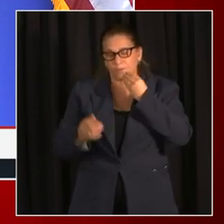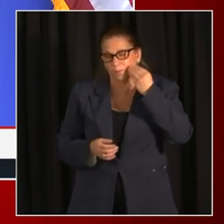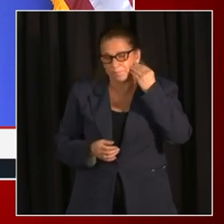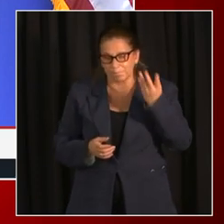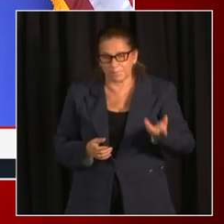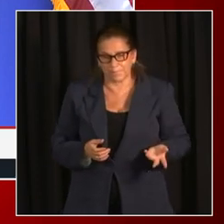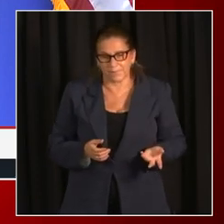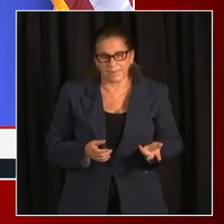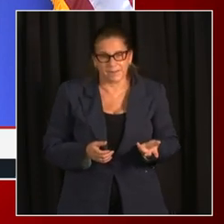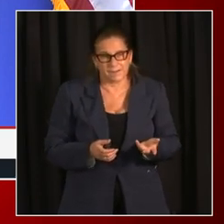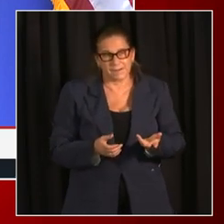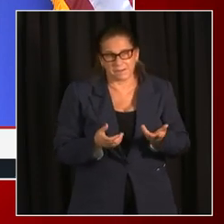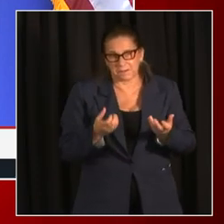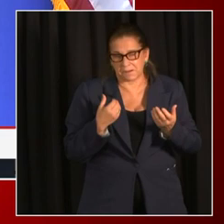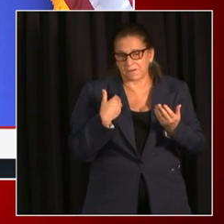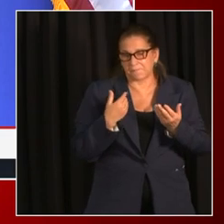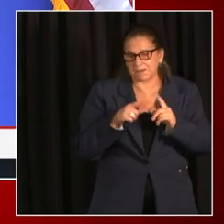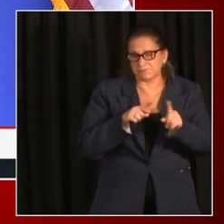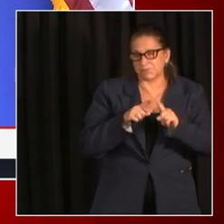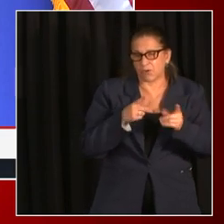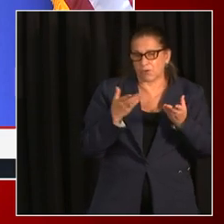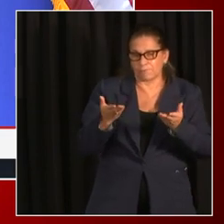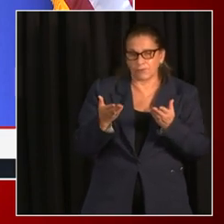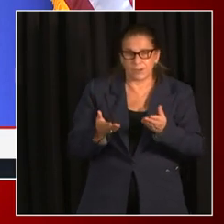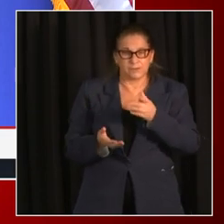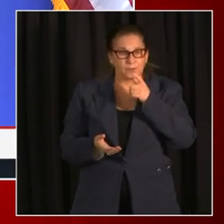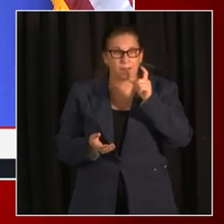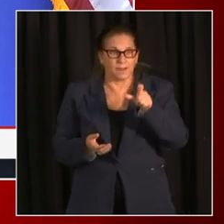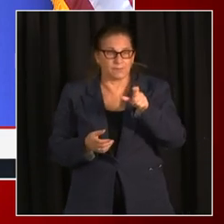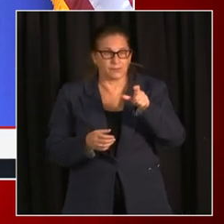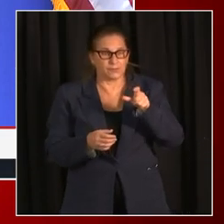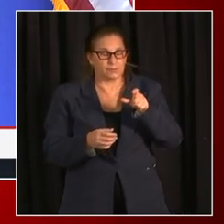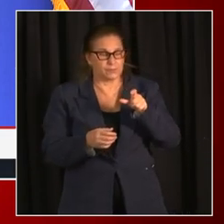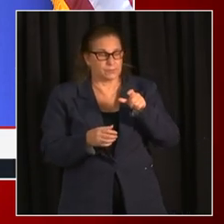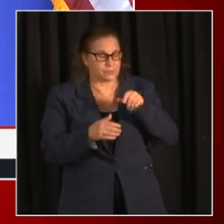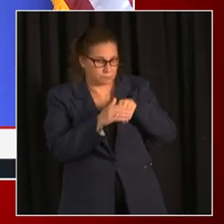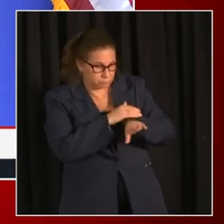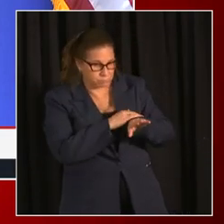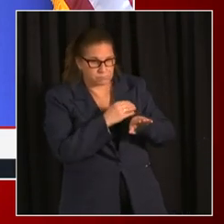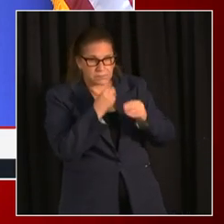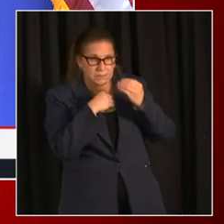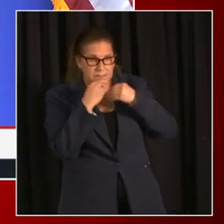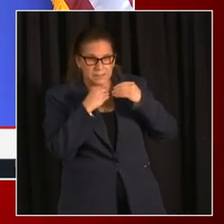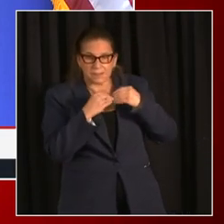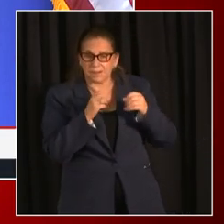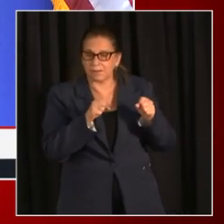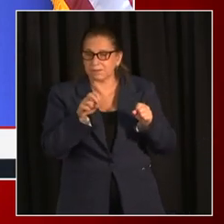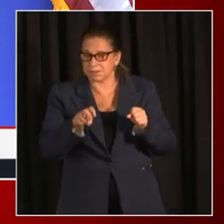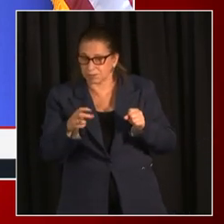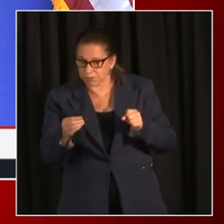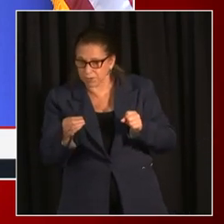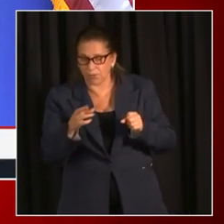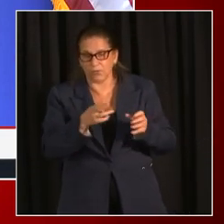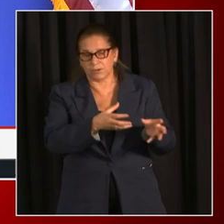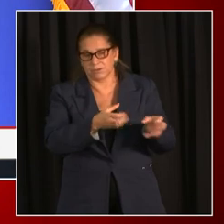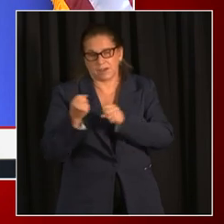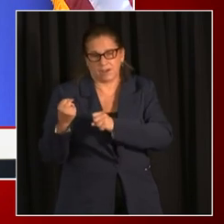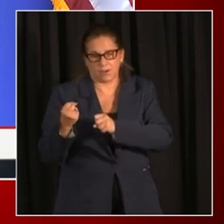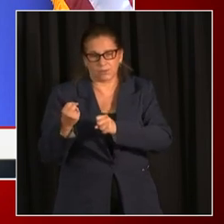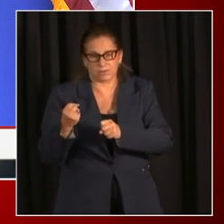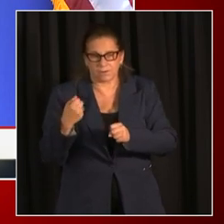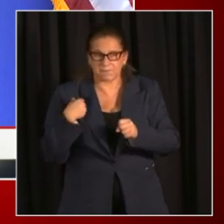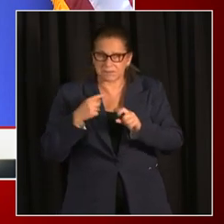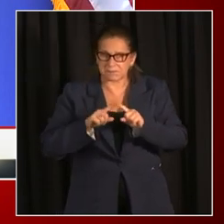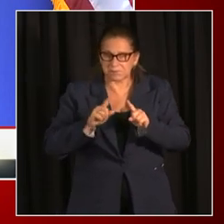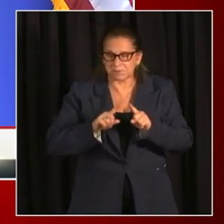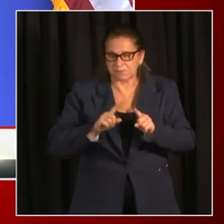are offered, such that people don't have to only dine in to take full advantage of the offerings of Restaurant Week. So we've been